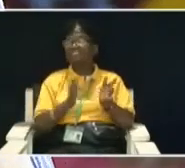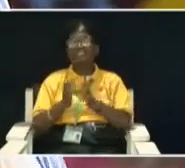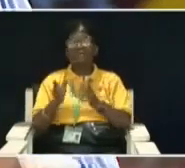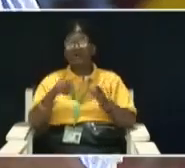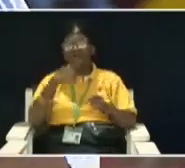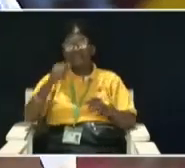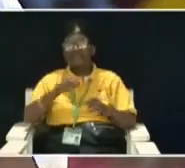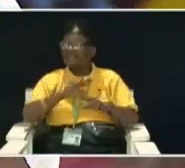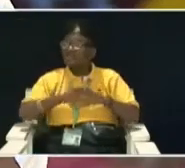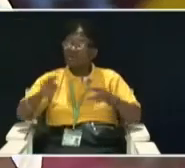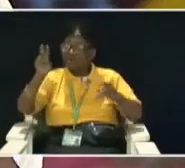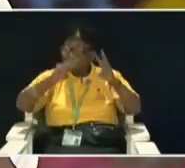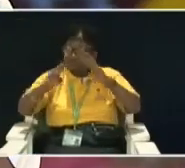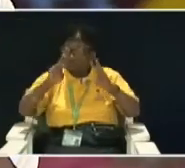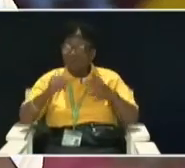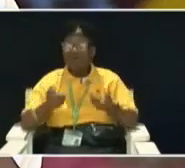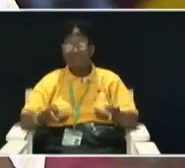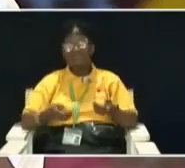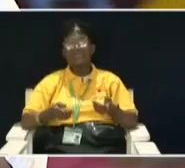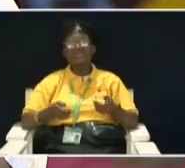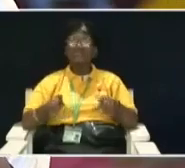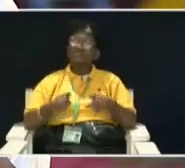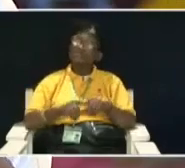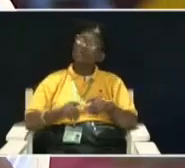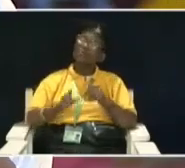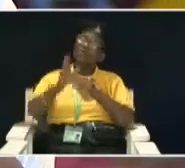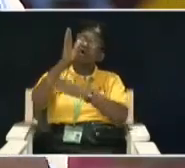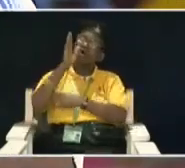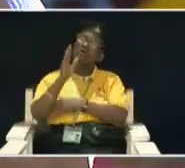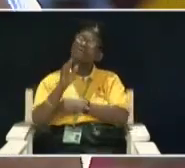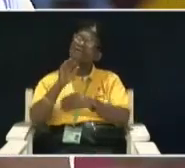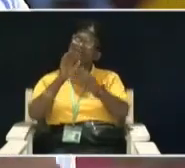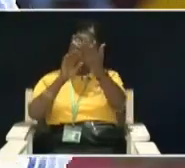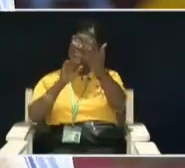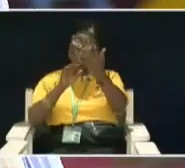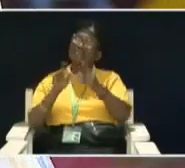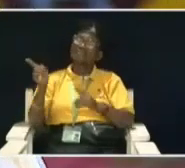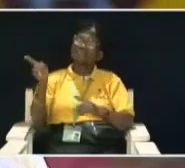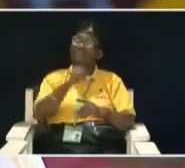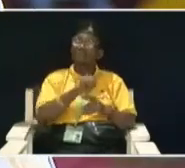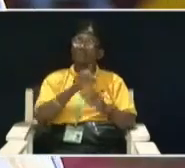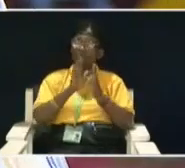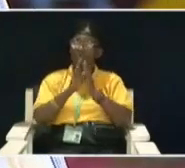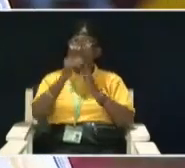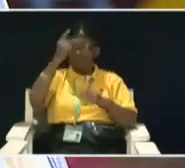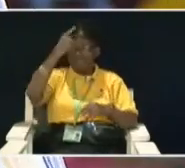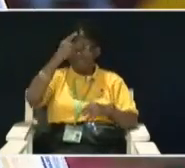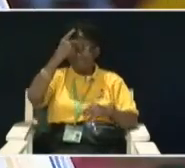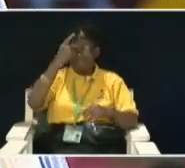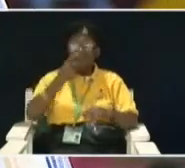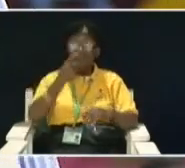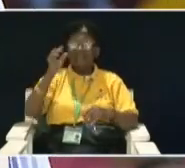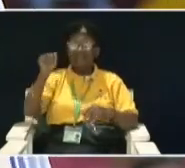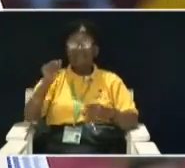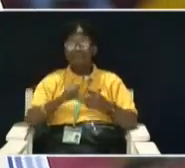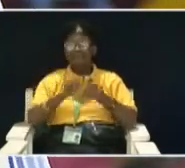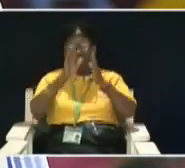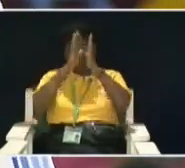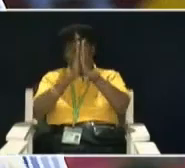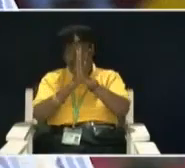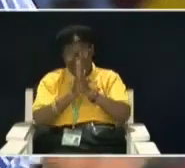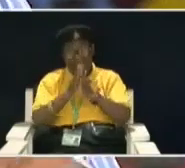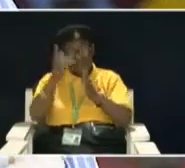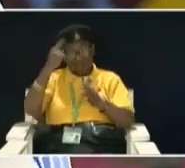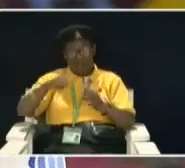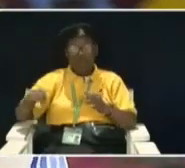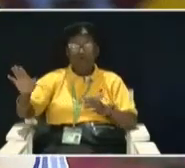and so forth. So God expects you parents to pray for your children.